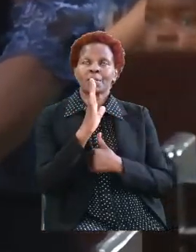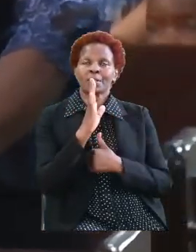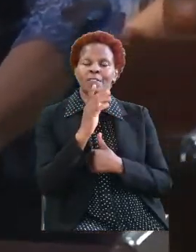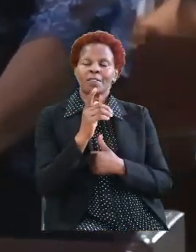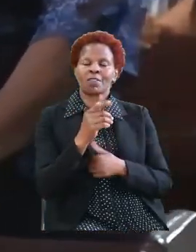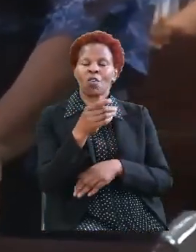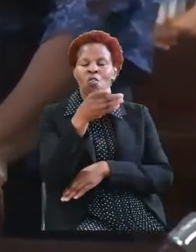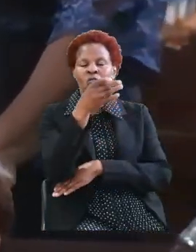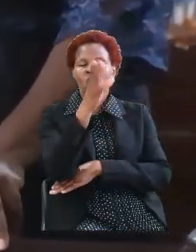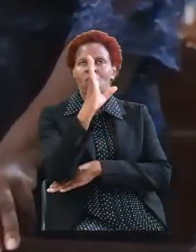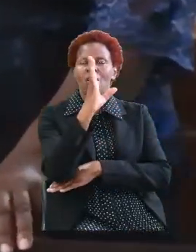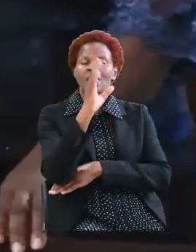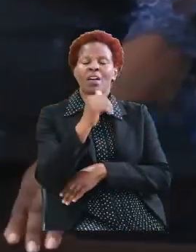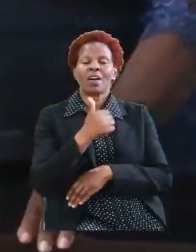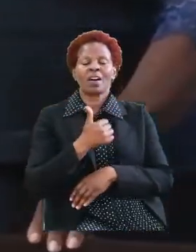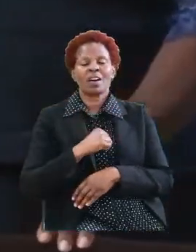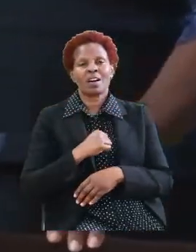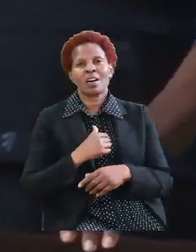Baba,